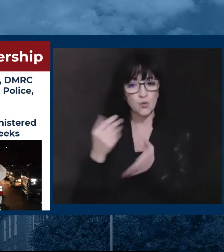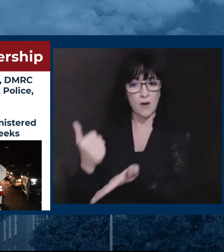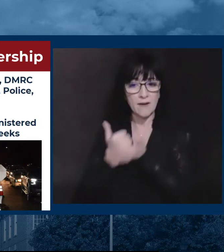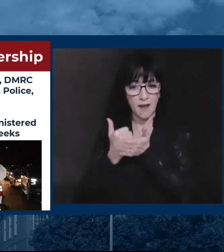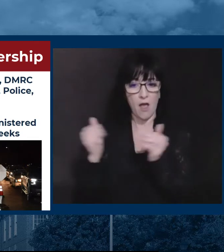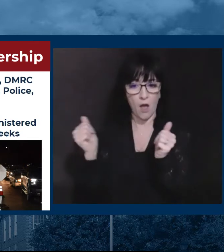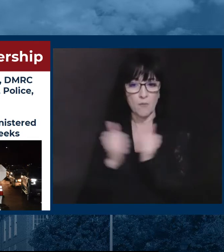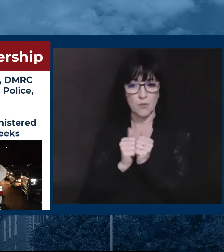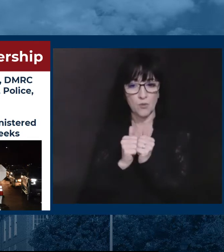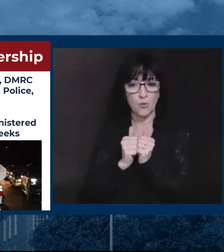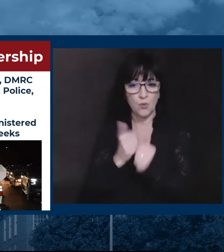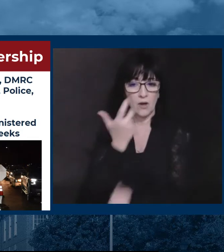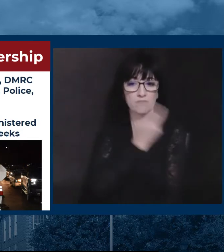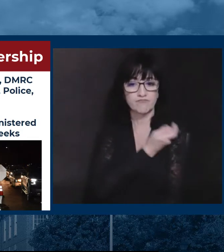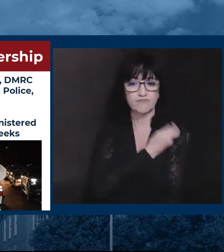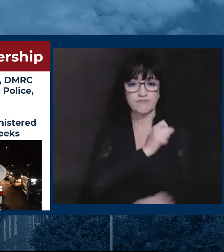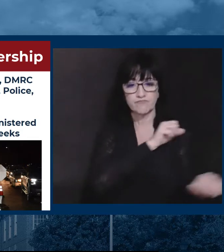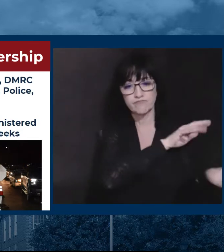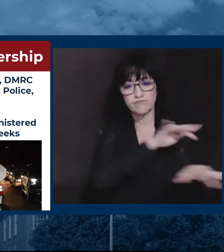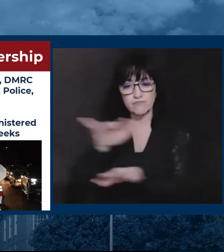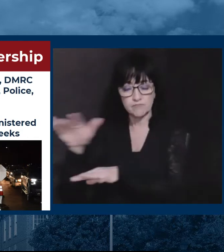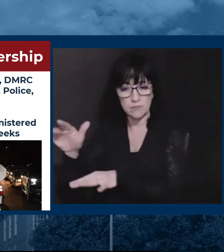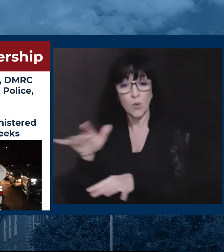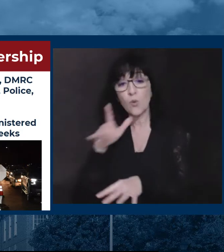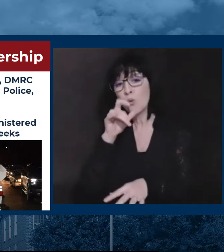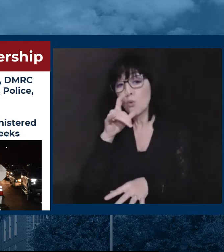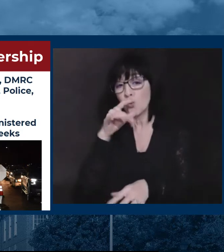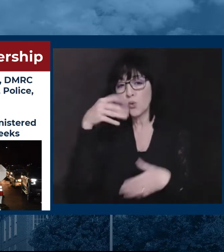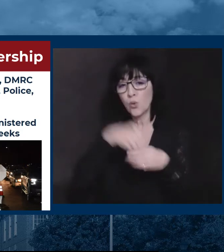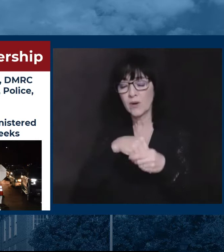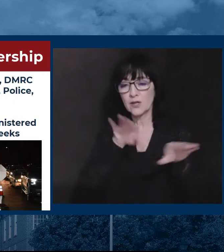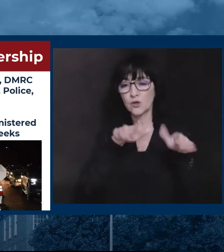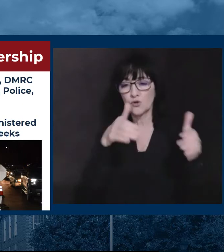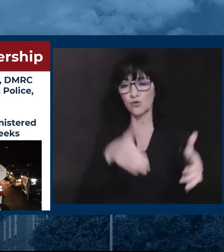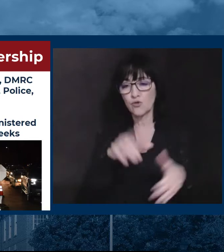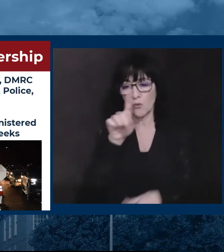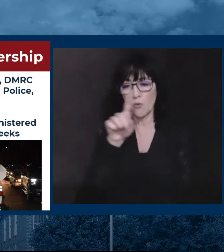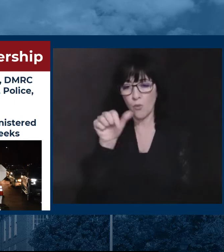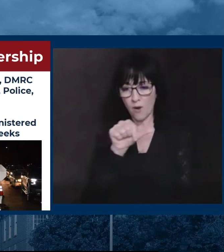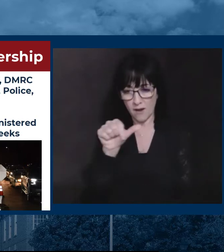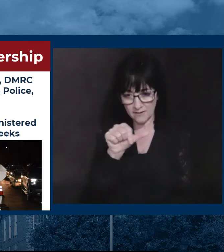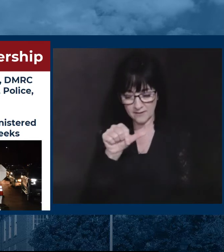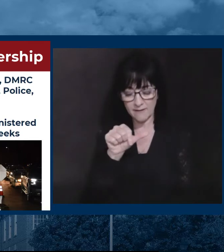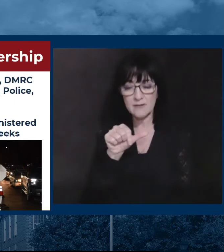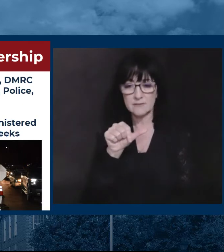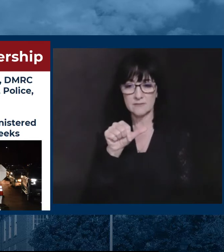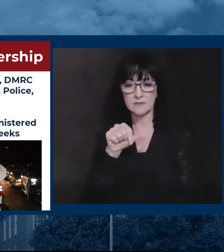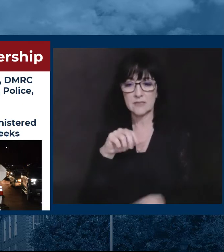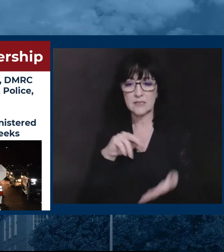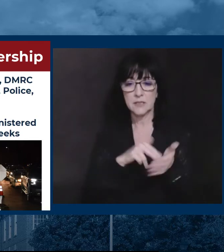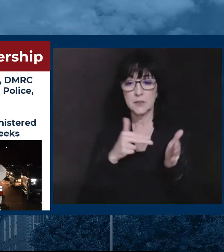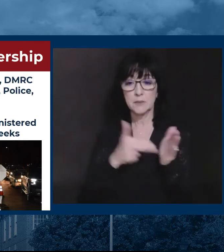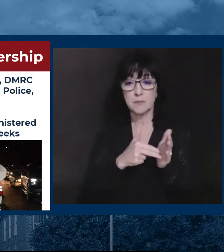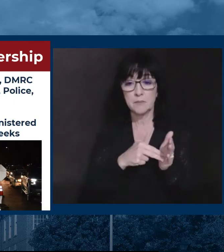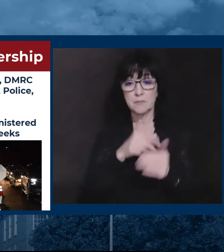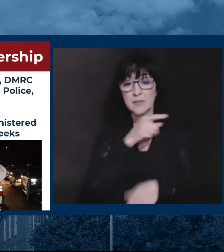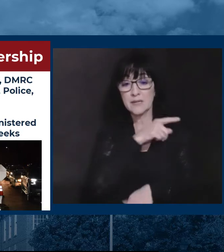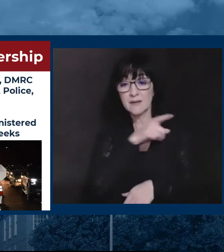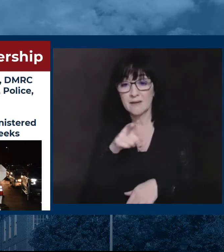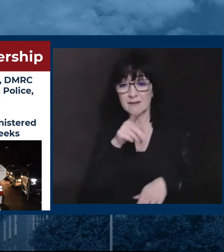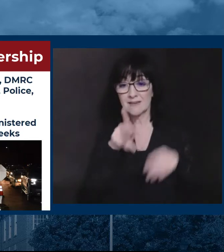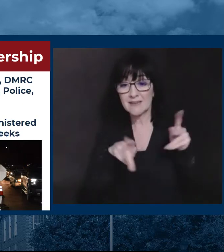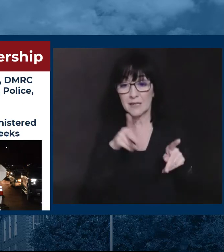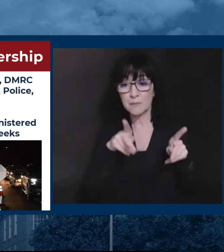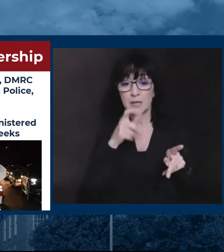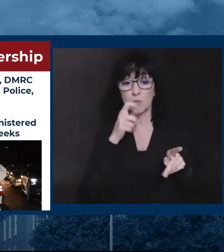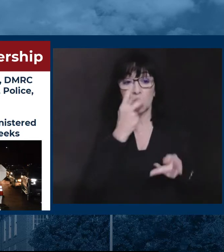with the 1A requirements, vaccinated EMS and other first responders with medically related duties, as